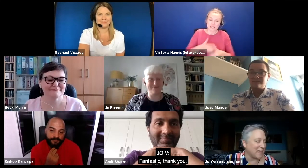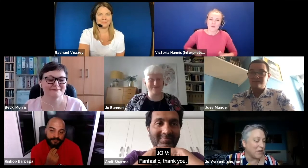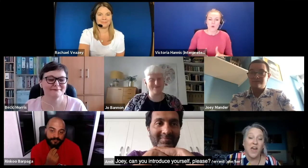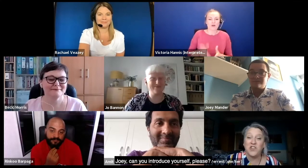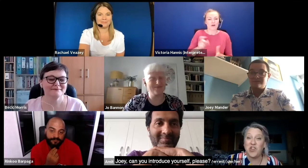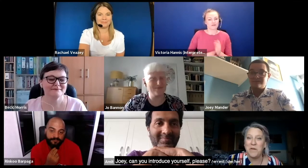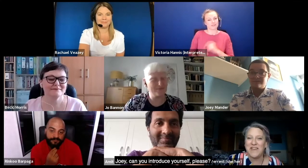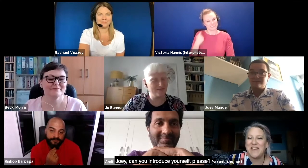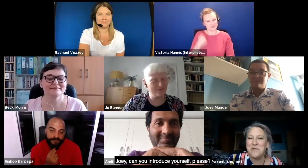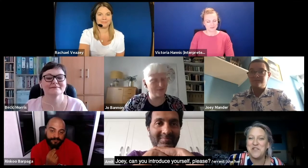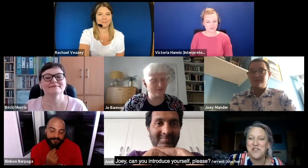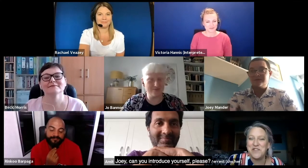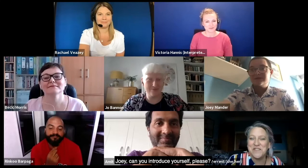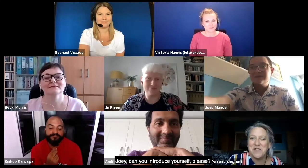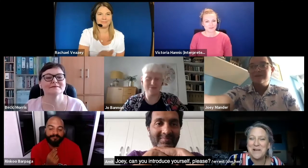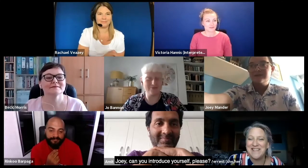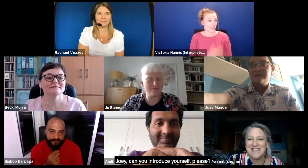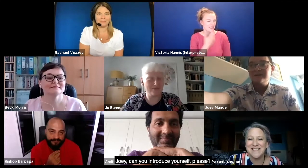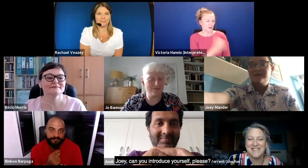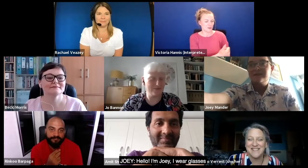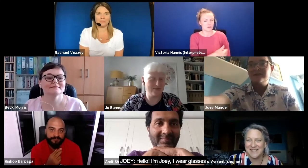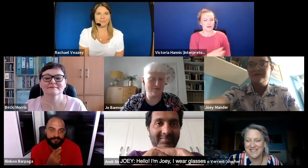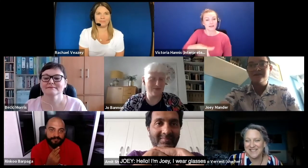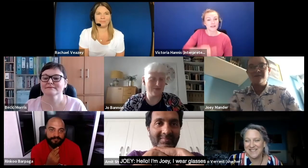Fantastic, thank you. Joey, can you introduce yourself, please?